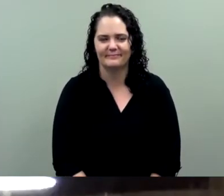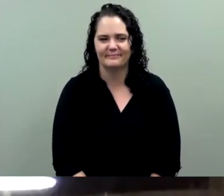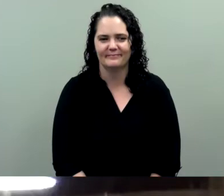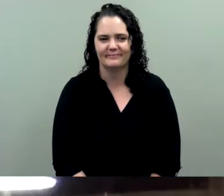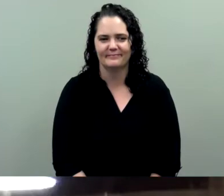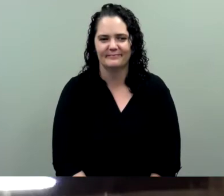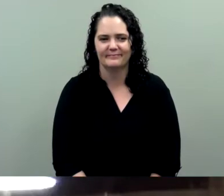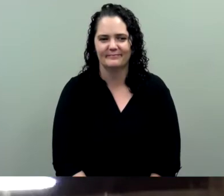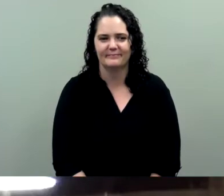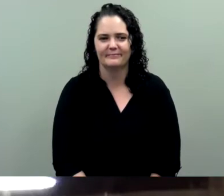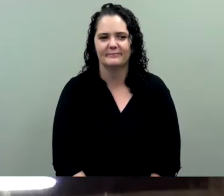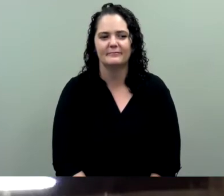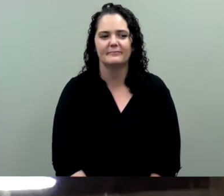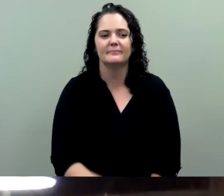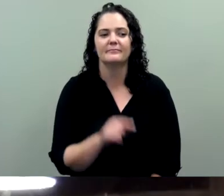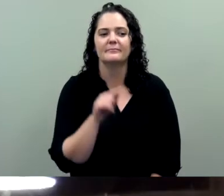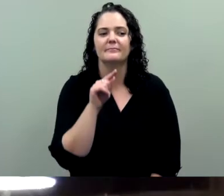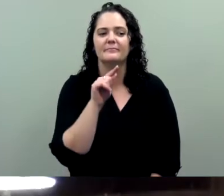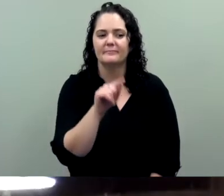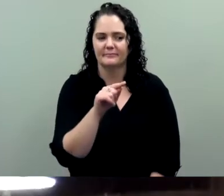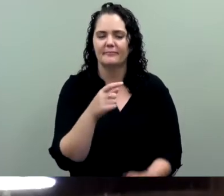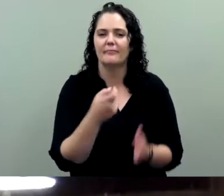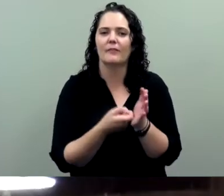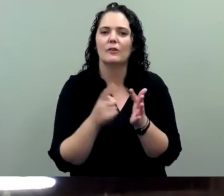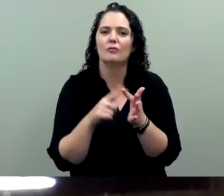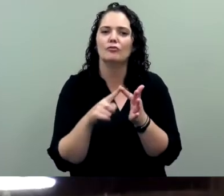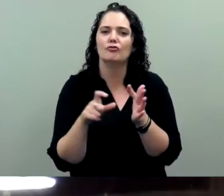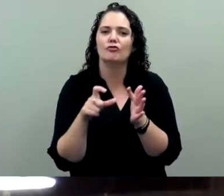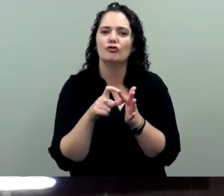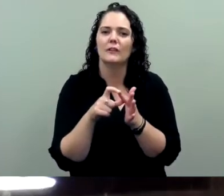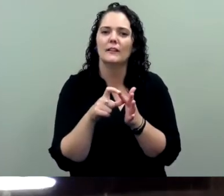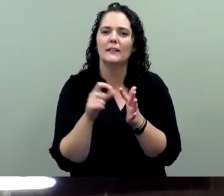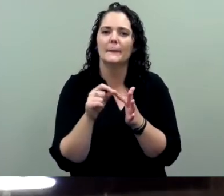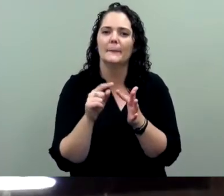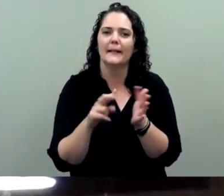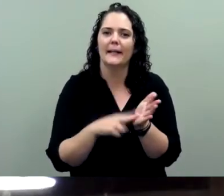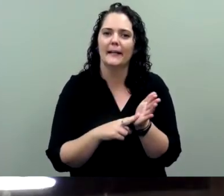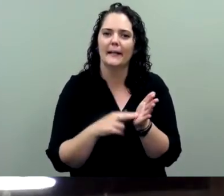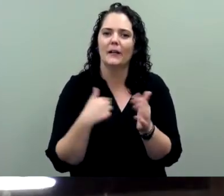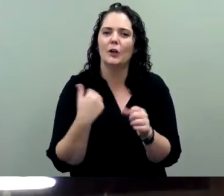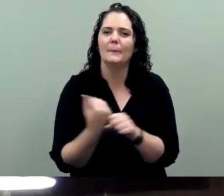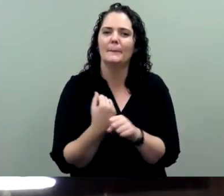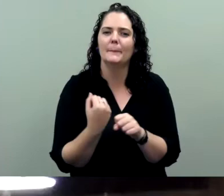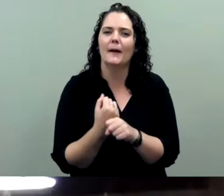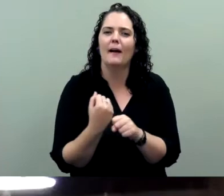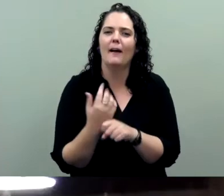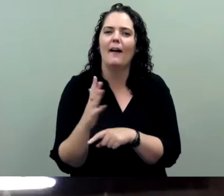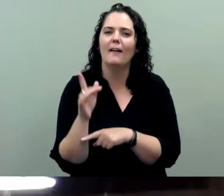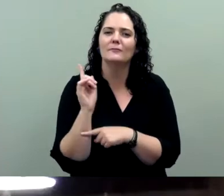Okay. I've got one of my dip pens, one of my reed pens we made last week. Put that on too.